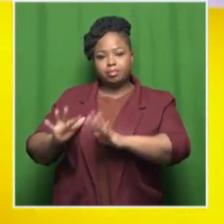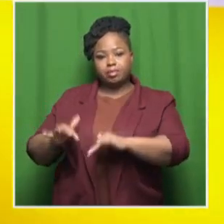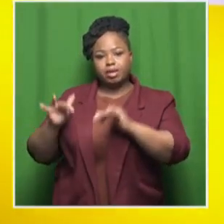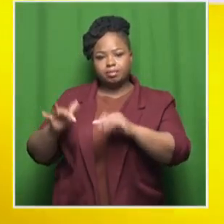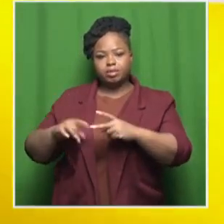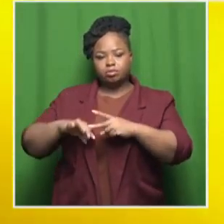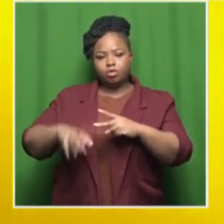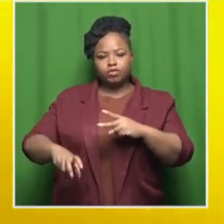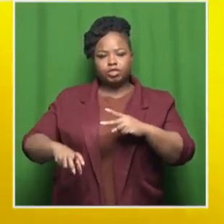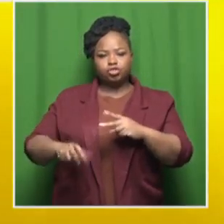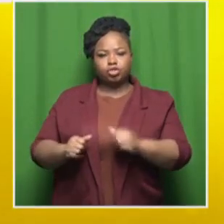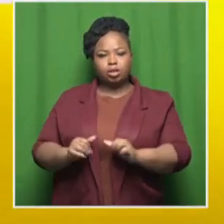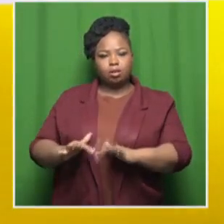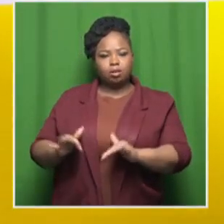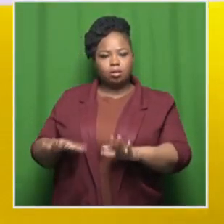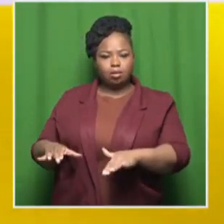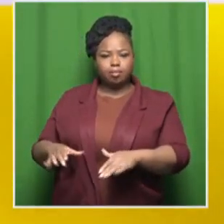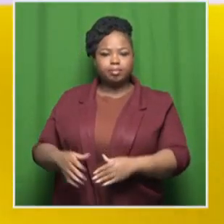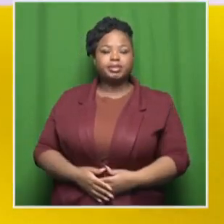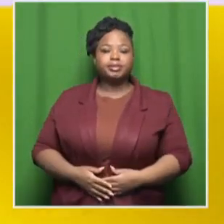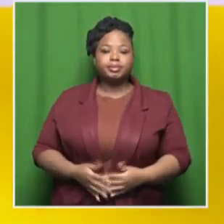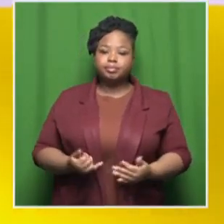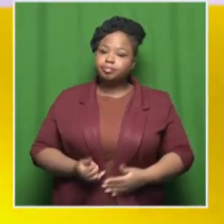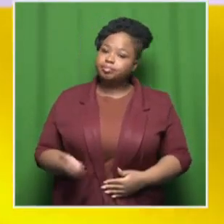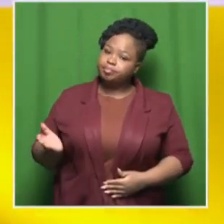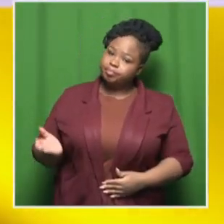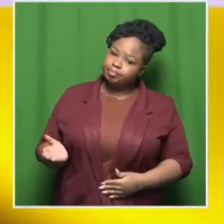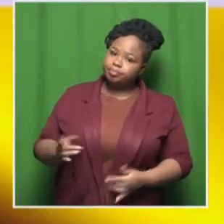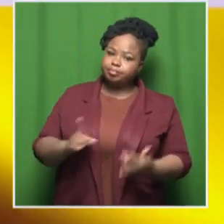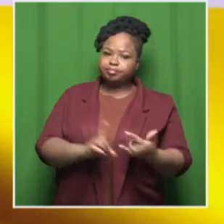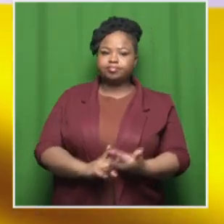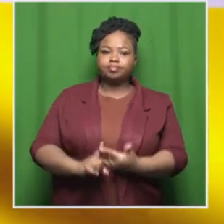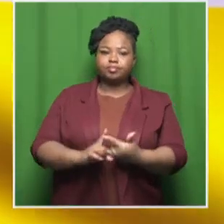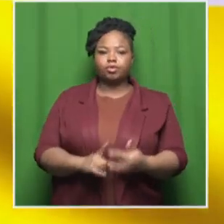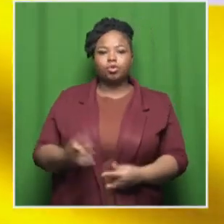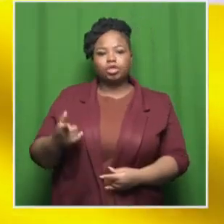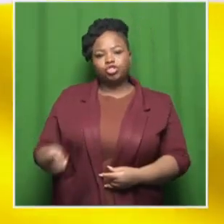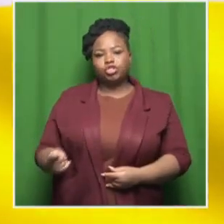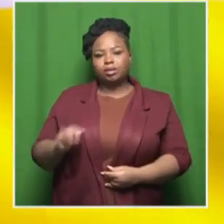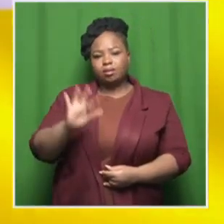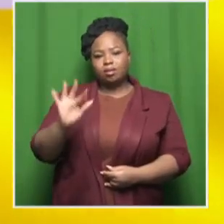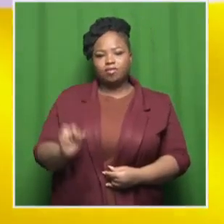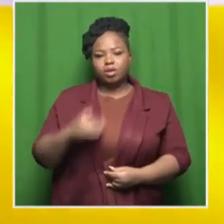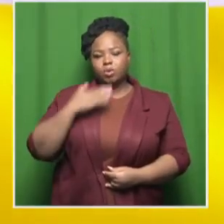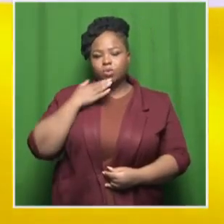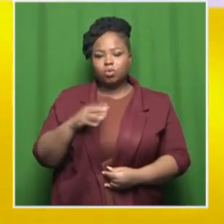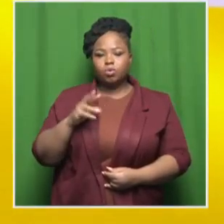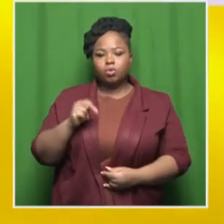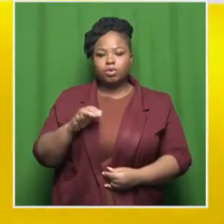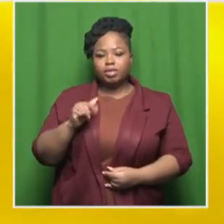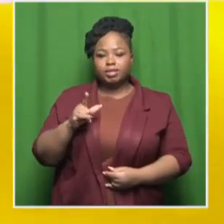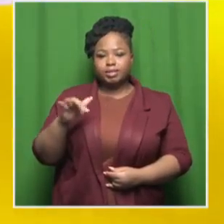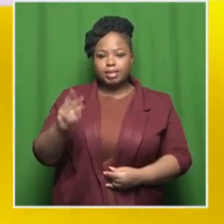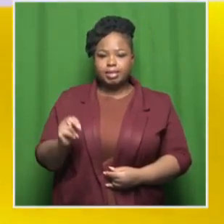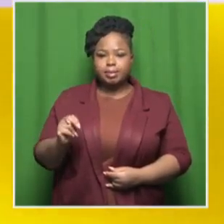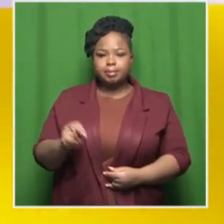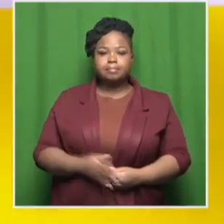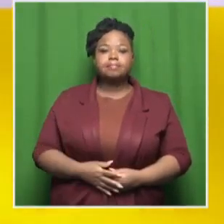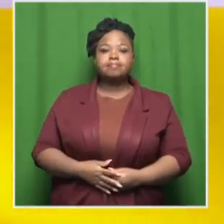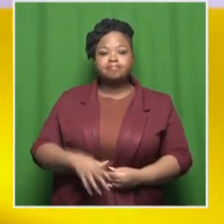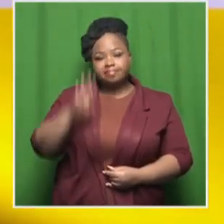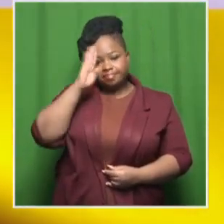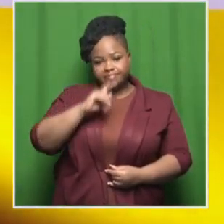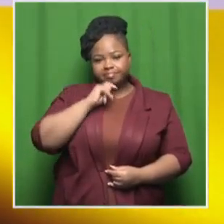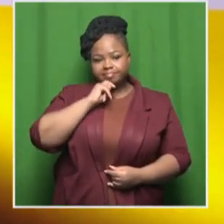parliament and provincial assemblies. And we're joined now virtually by Channel Africa journalist Nixon Katembo. And Nixon, good